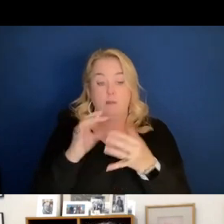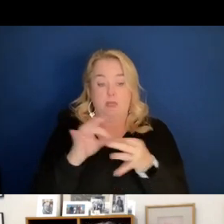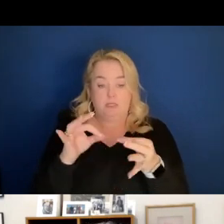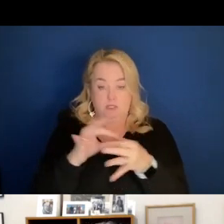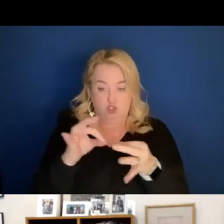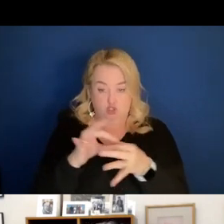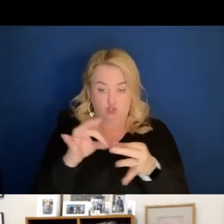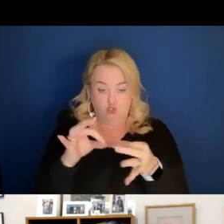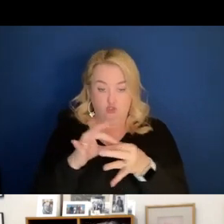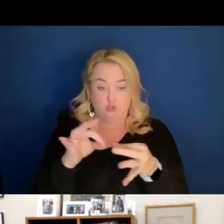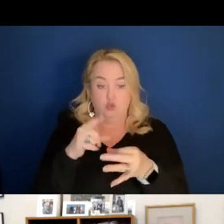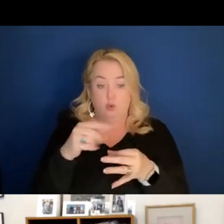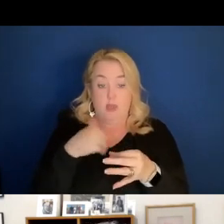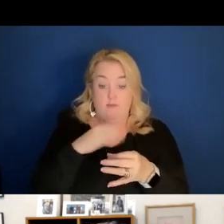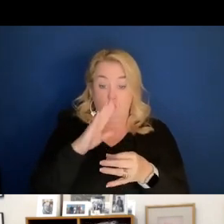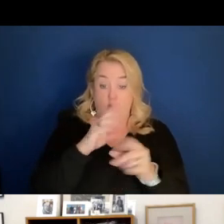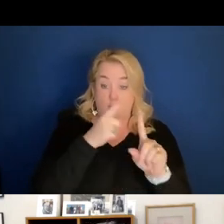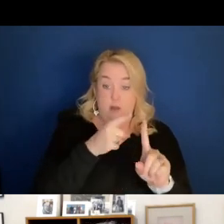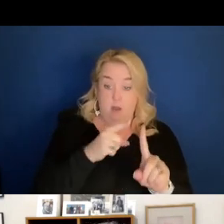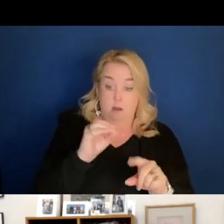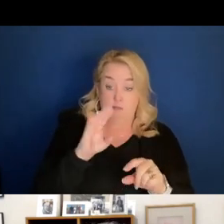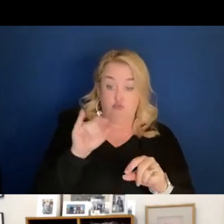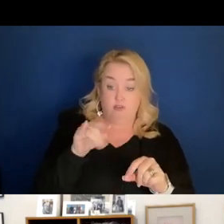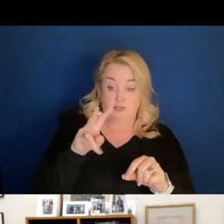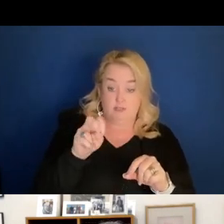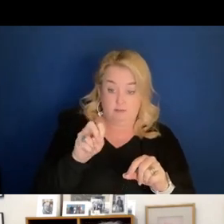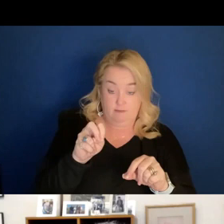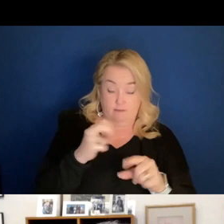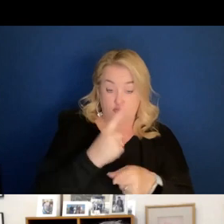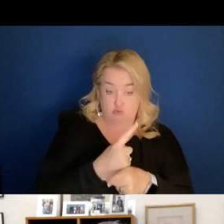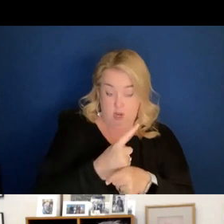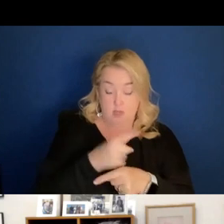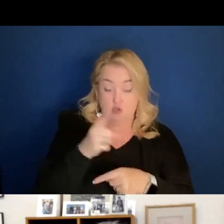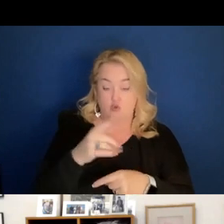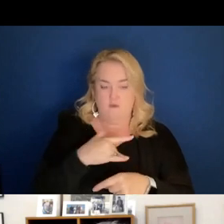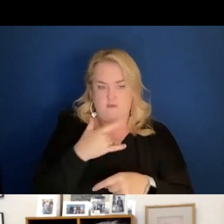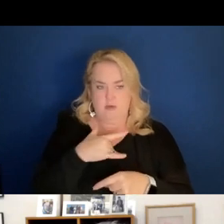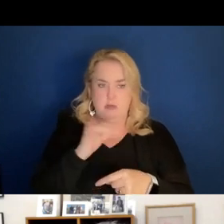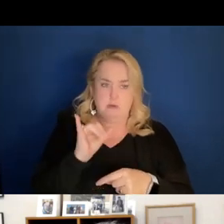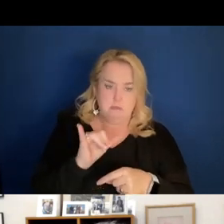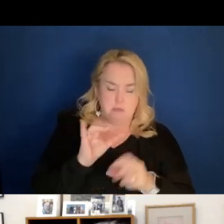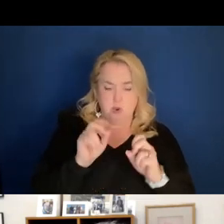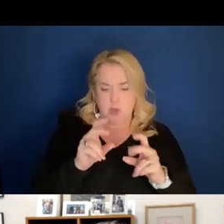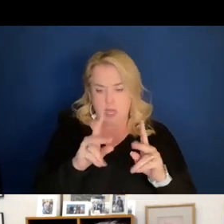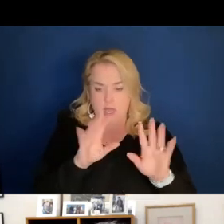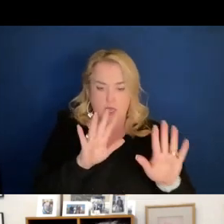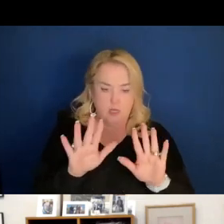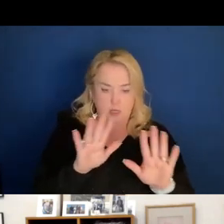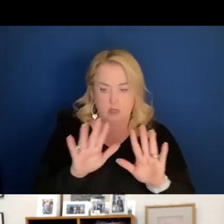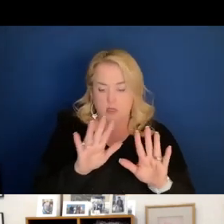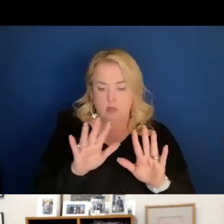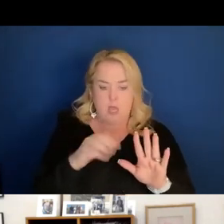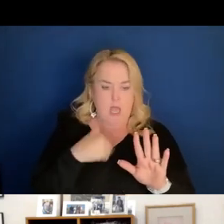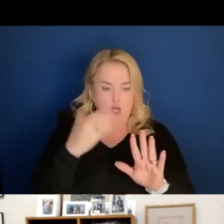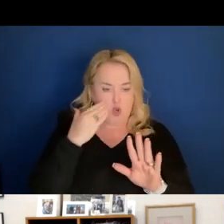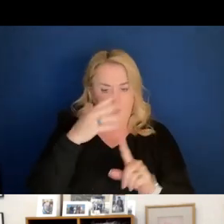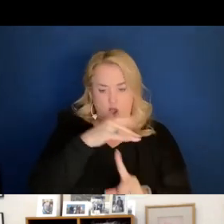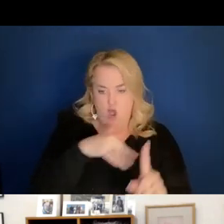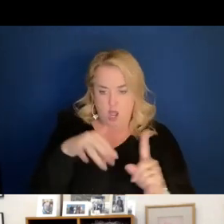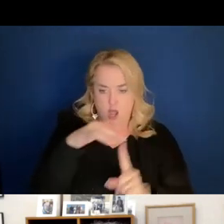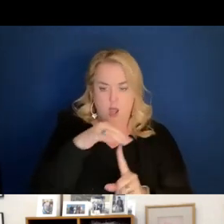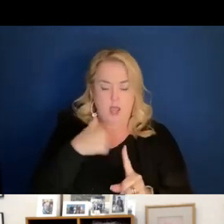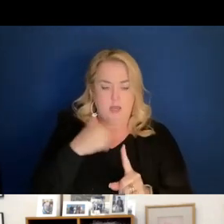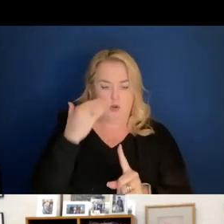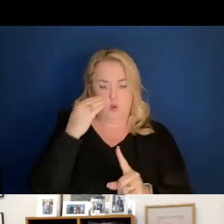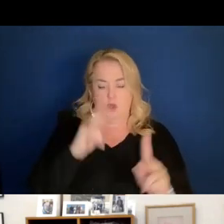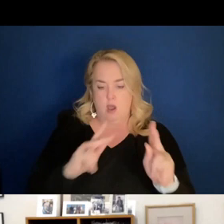have your sense of objectives, right? What you're trying to achieve. You have a sense of the environment and the audience,